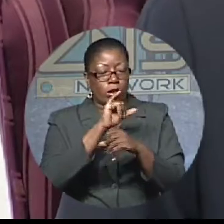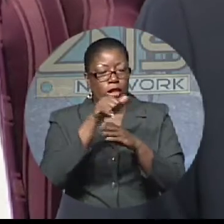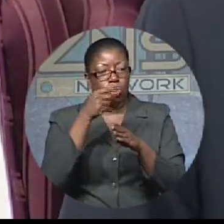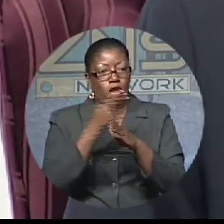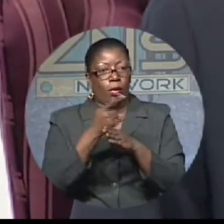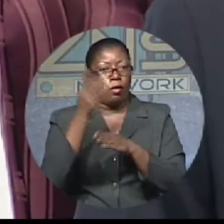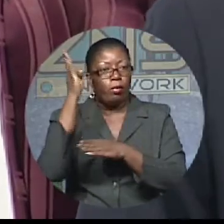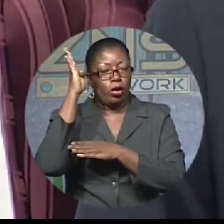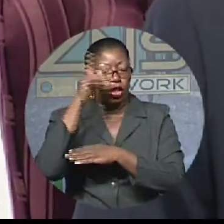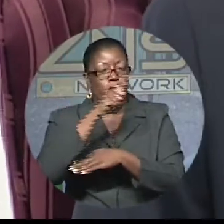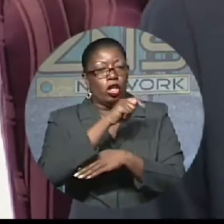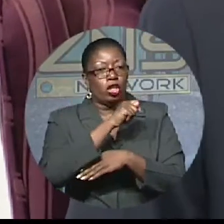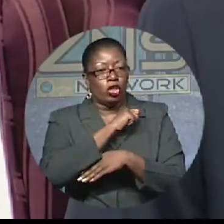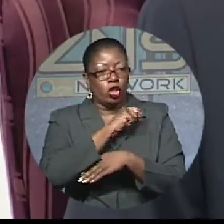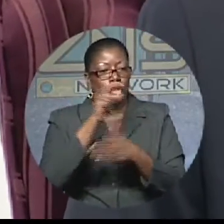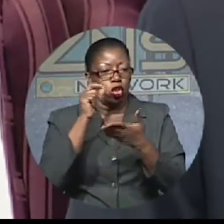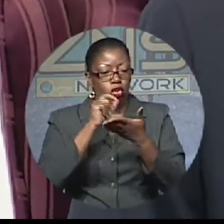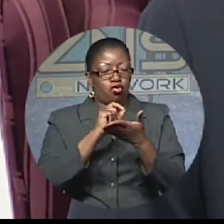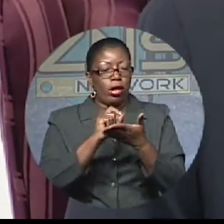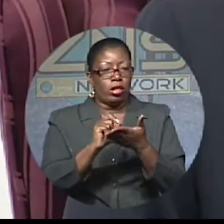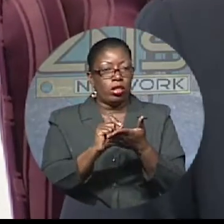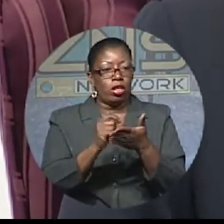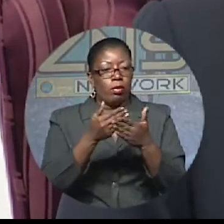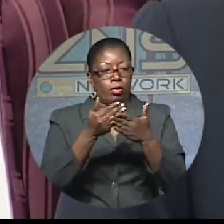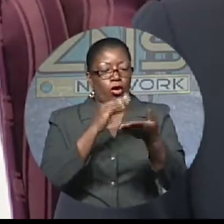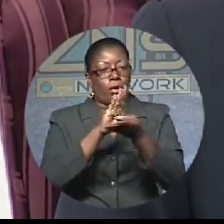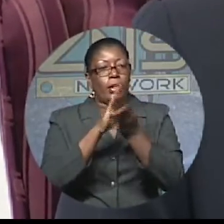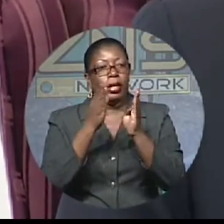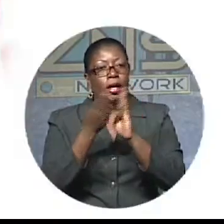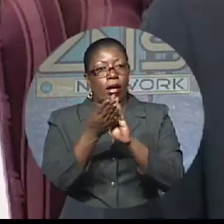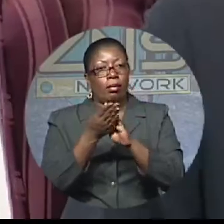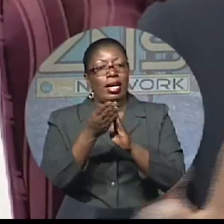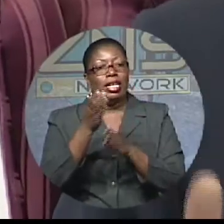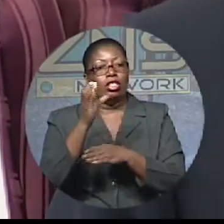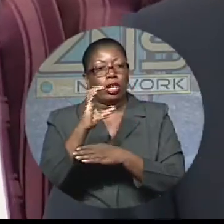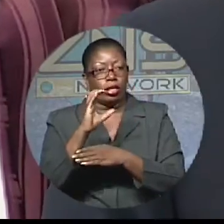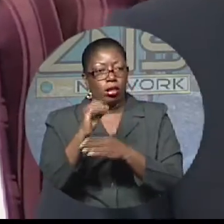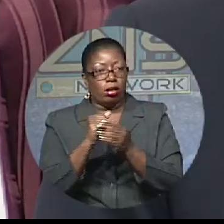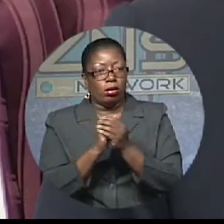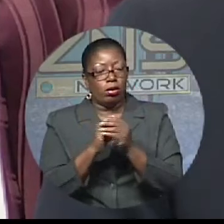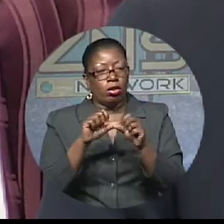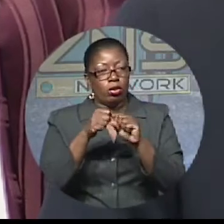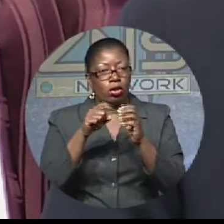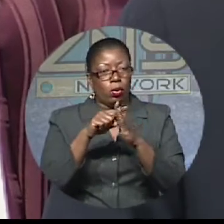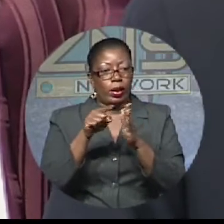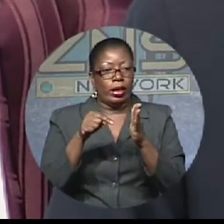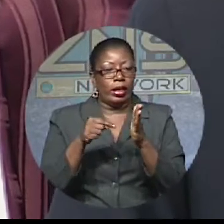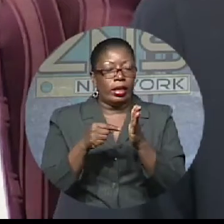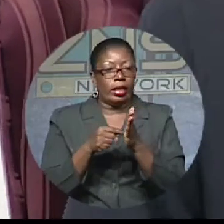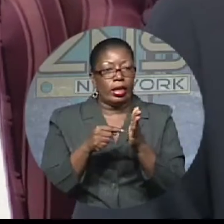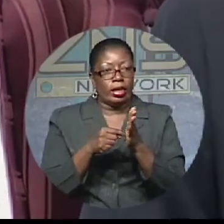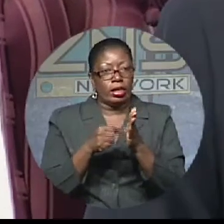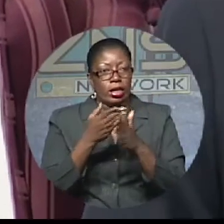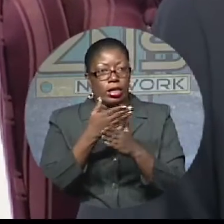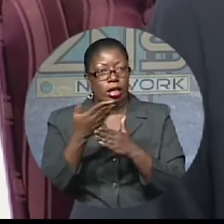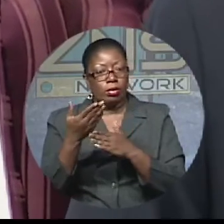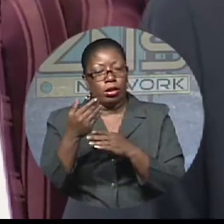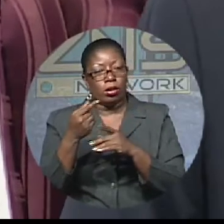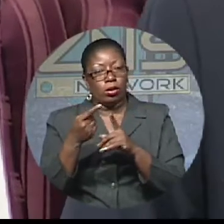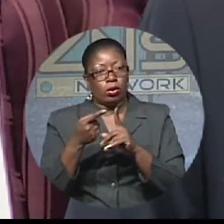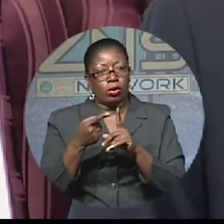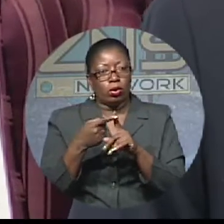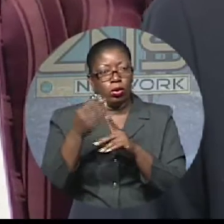Turner, who was Registrar before he became Chancellor. And so this is something to